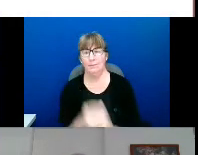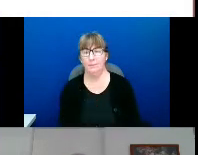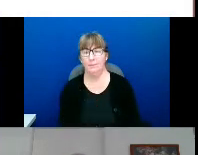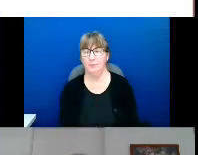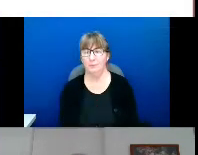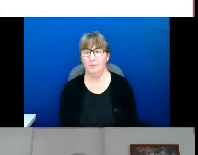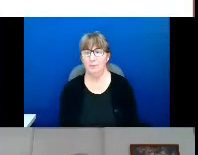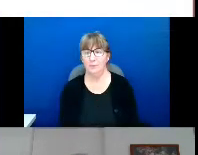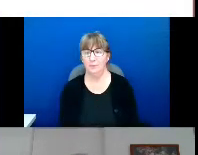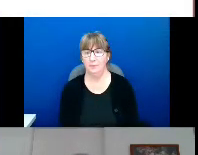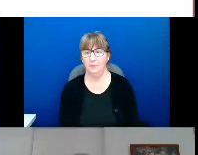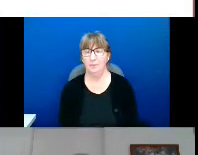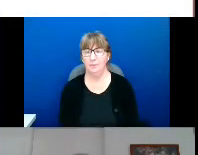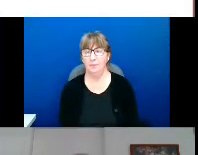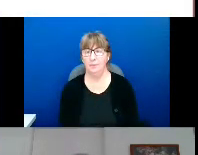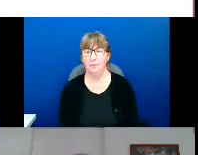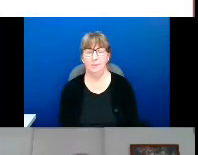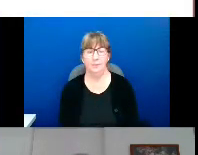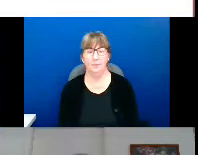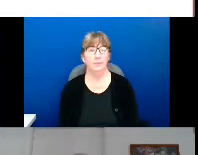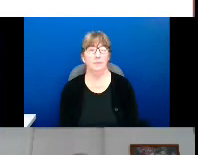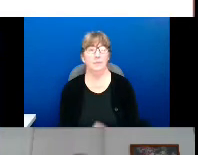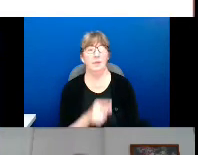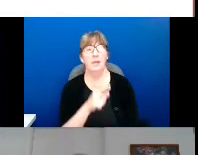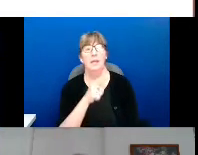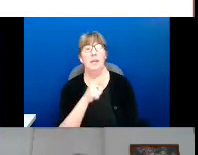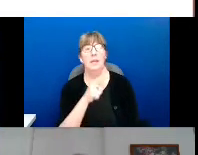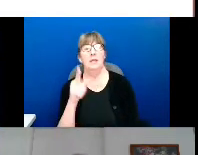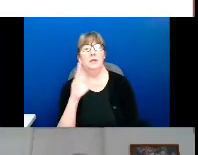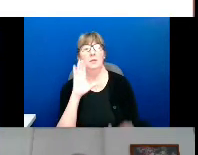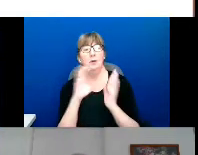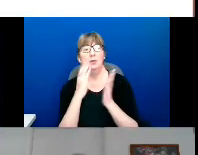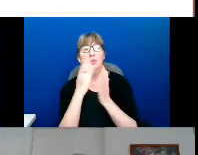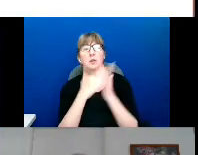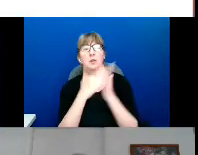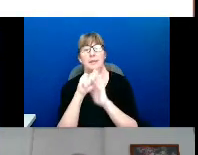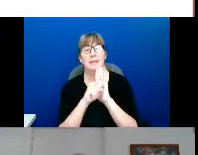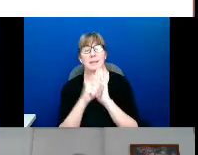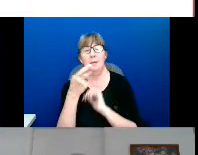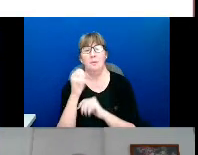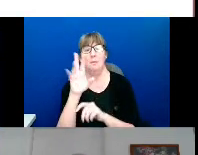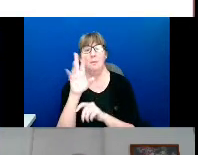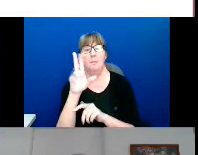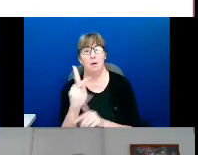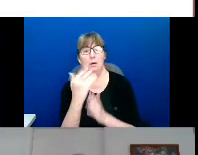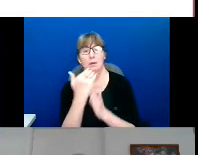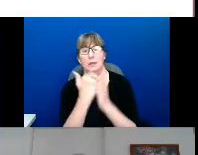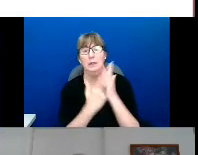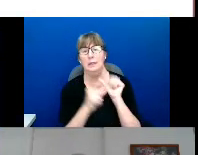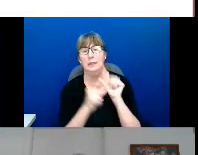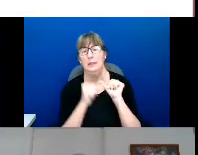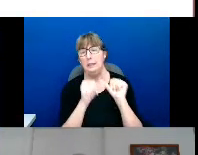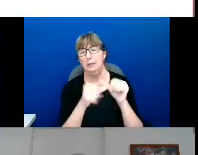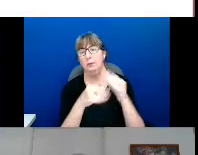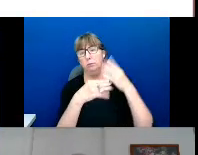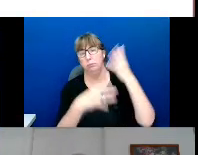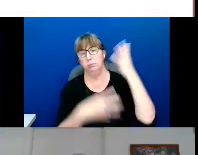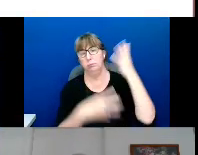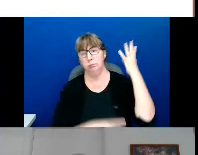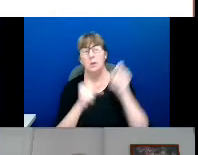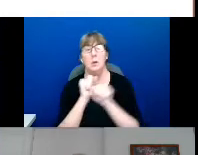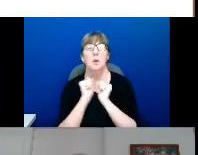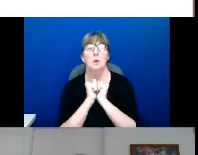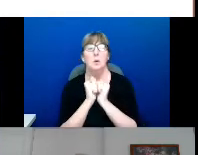Here is a snapshot of some of the state parks we work with. This is a list that continues to grow because as we work with new school districts